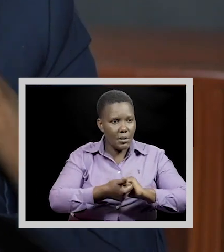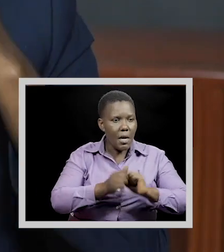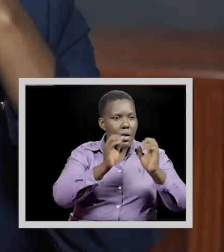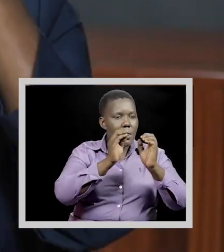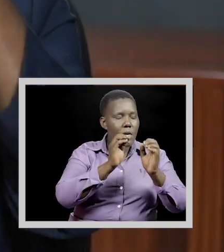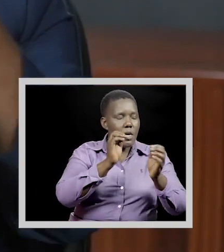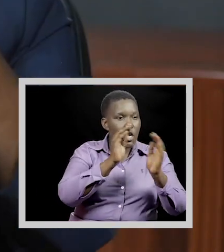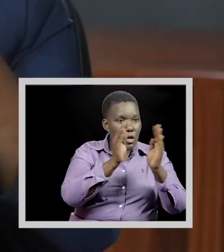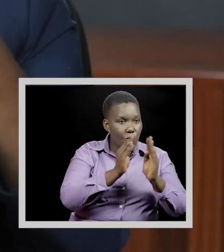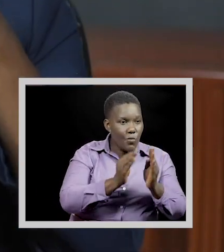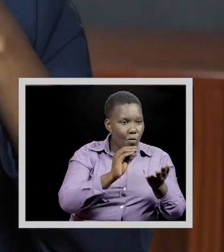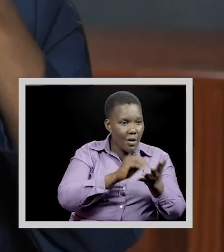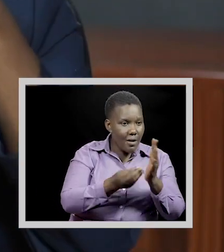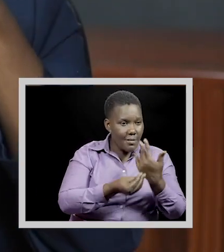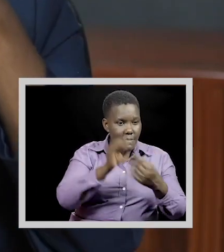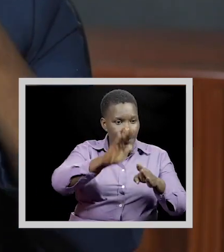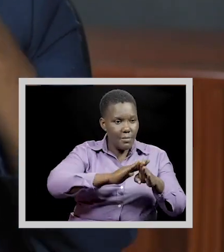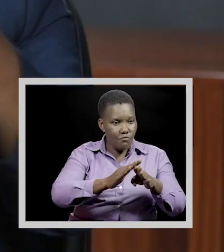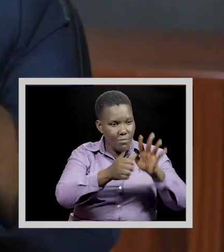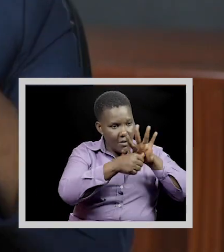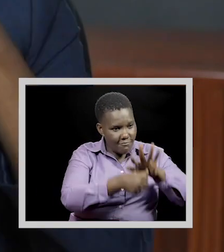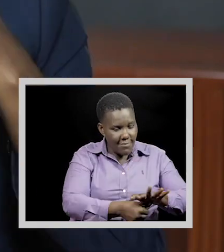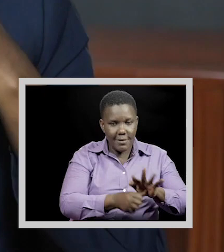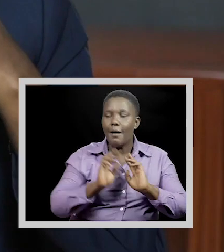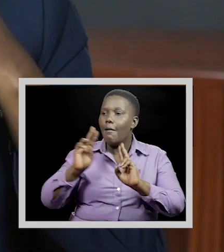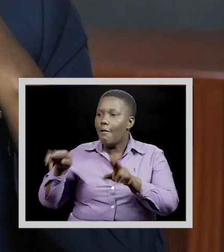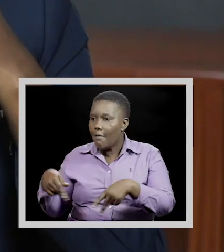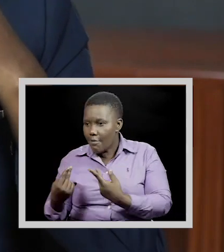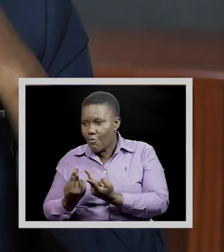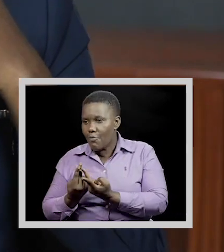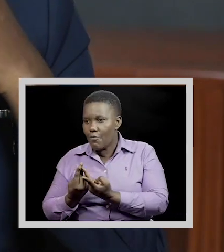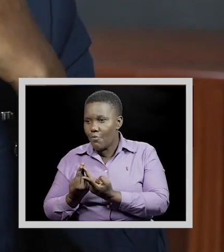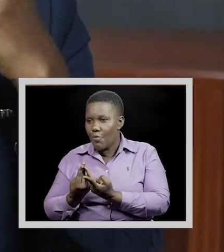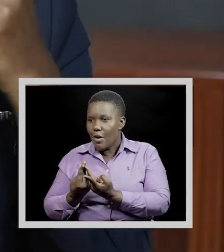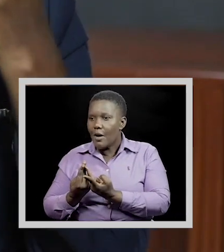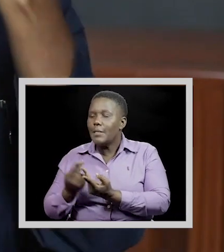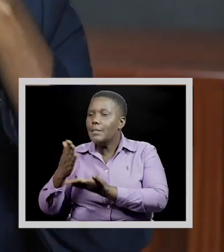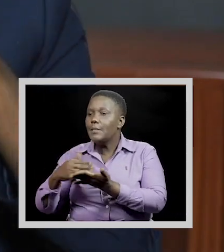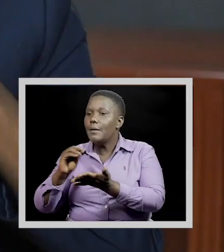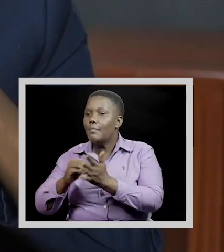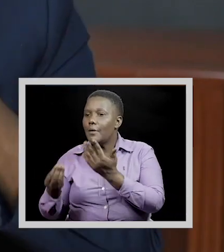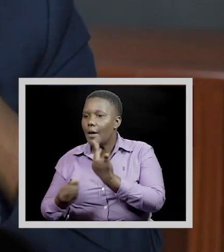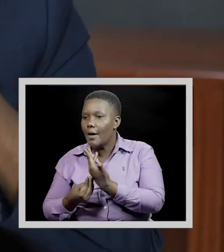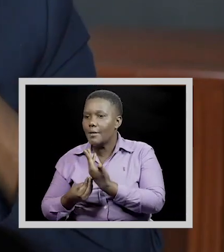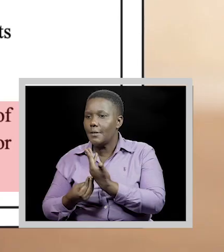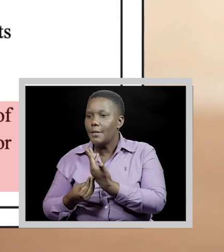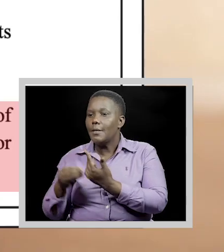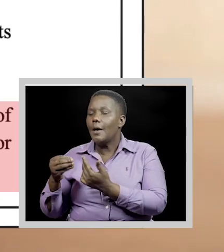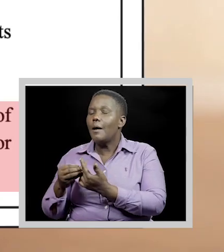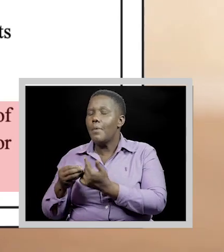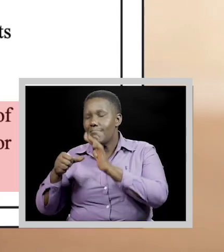body that either used him to abuse him or where she was used to be